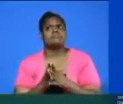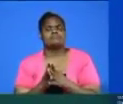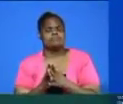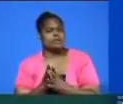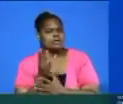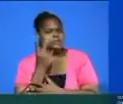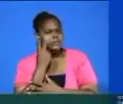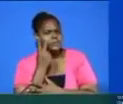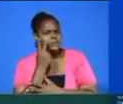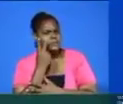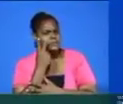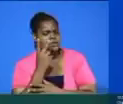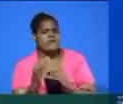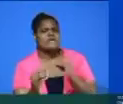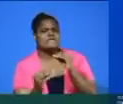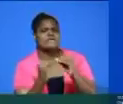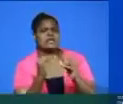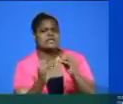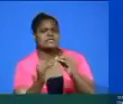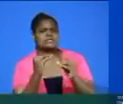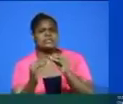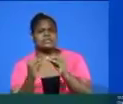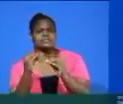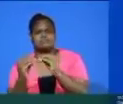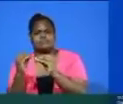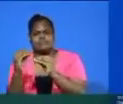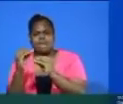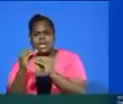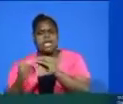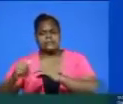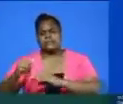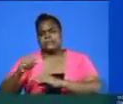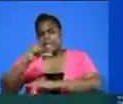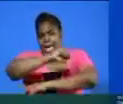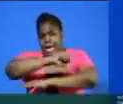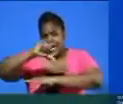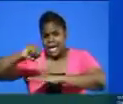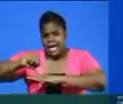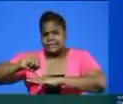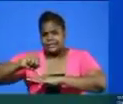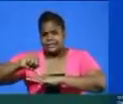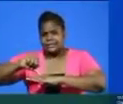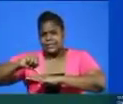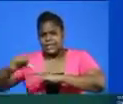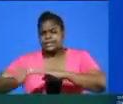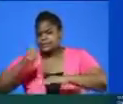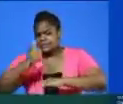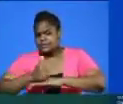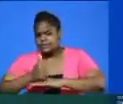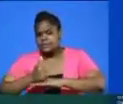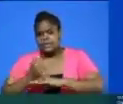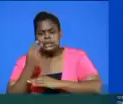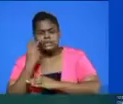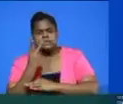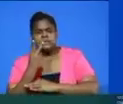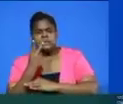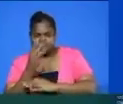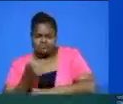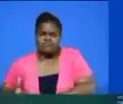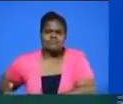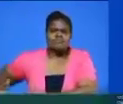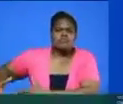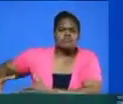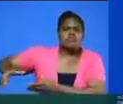him repairing the altar. Watch the fire fall. He poured water. He